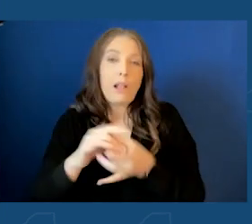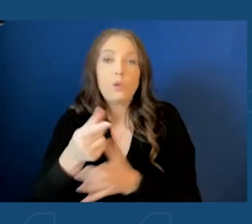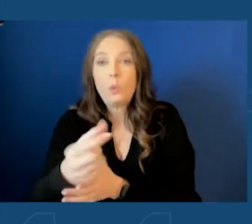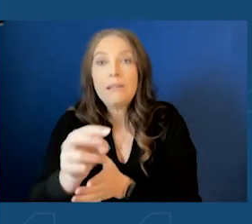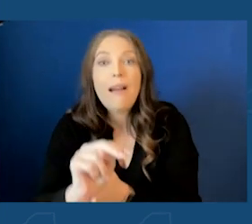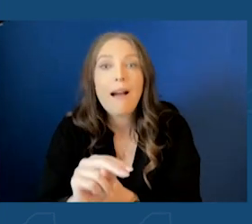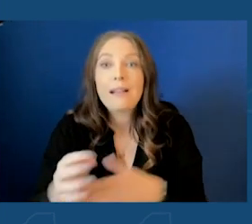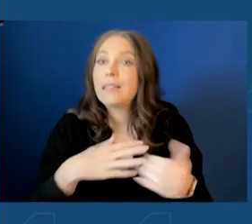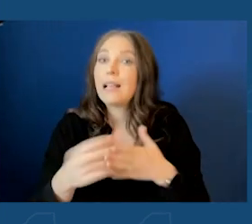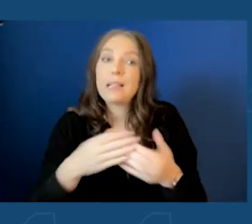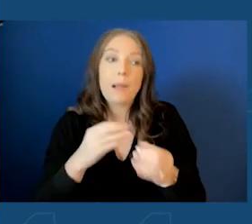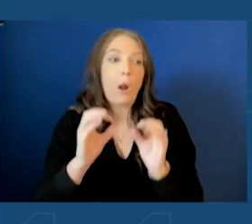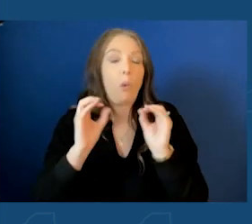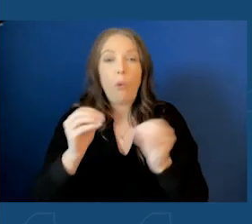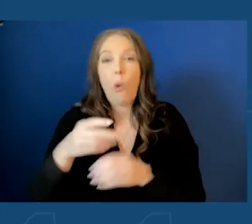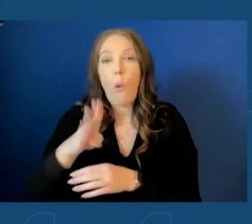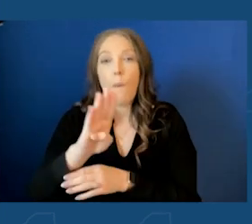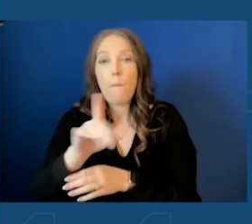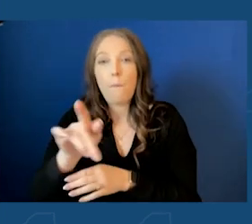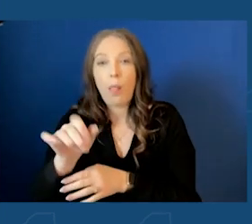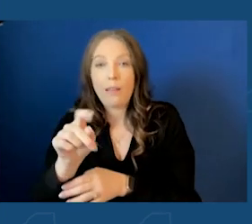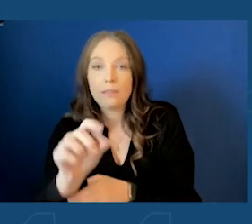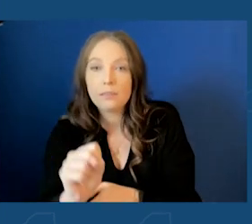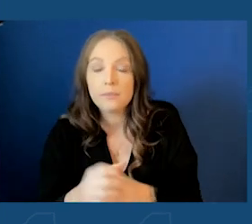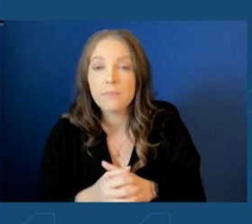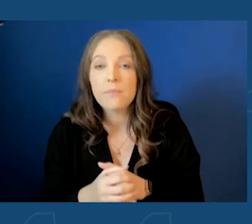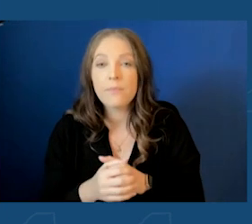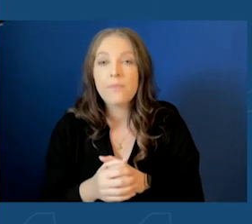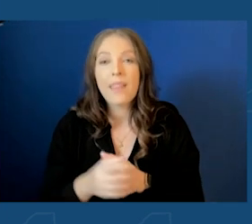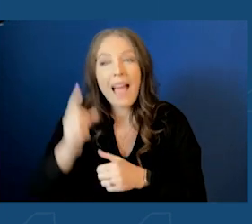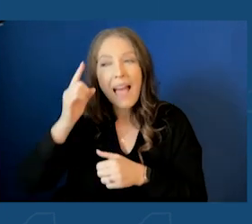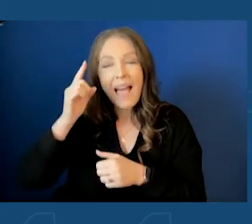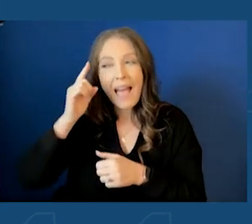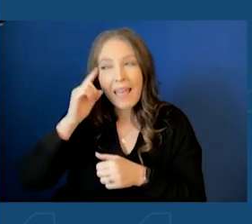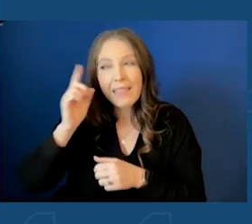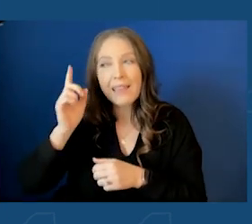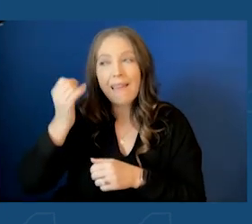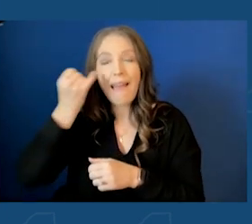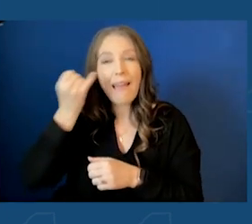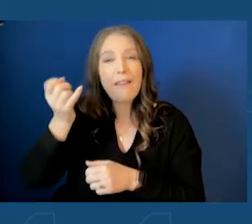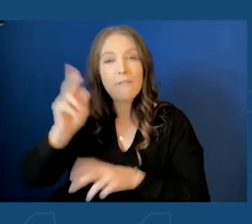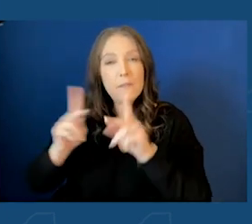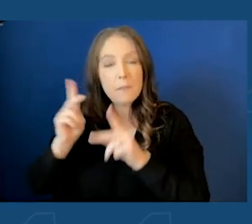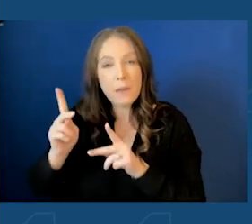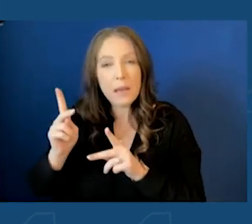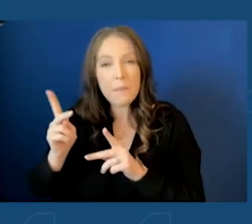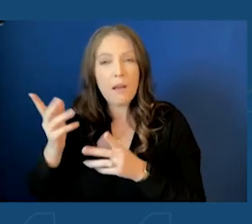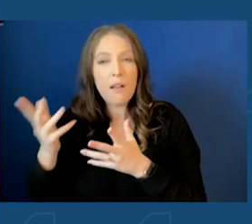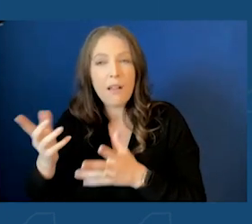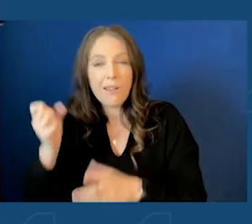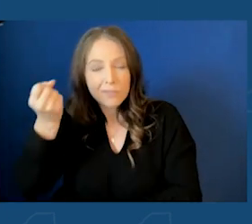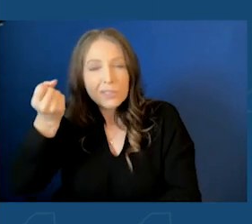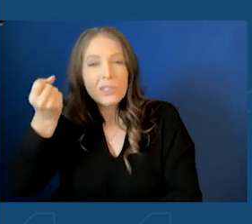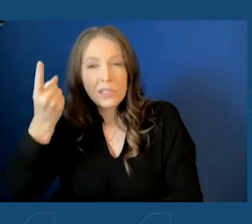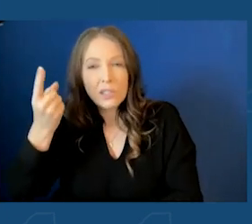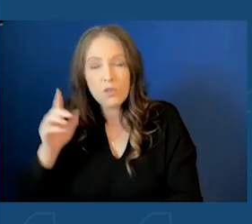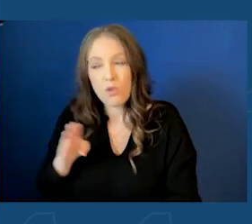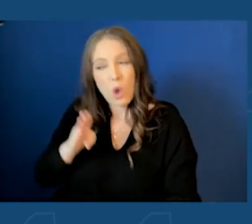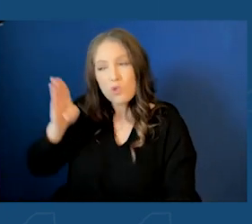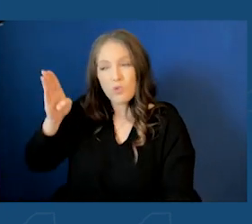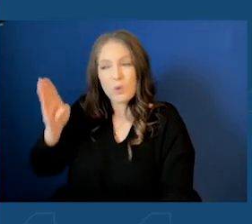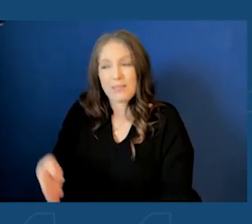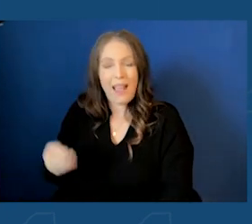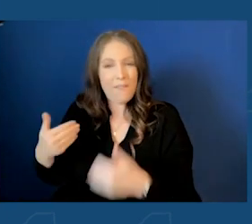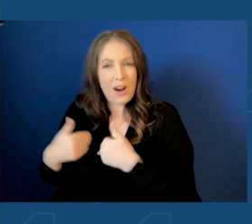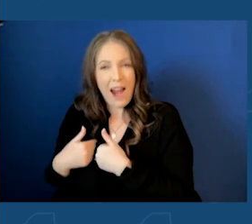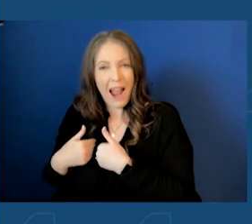So I just want people to know that. I think if they understood, well, you never had it, you felt safer before, so you really can't let it all be distilled down to